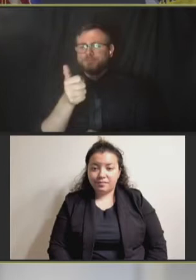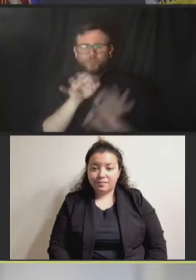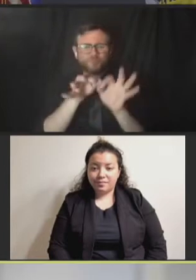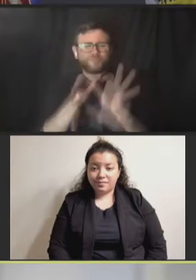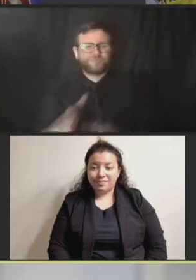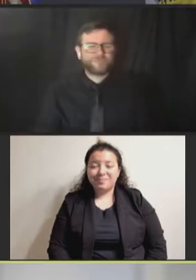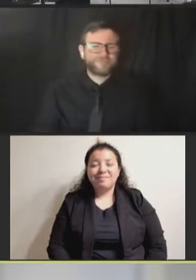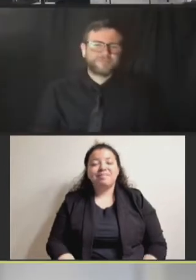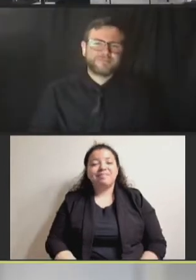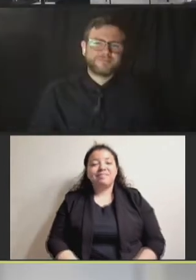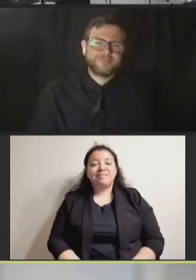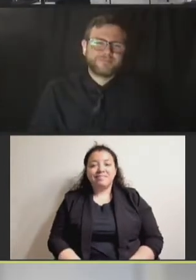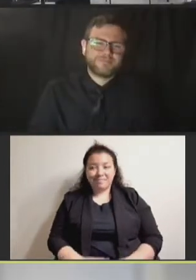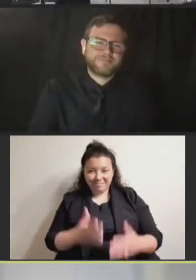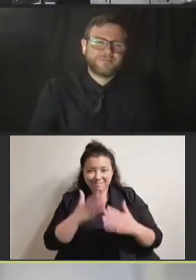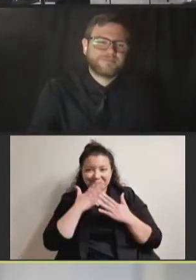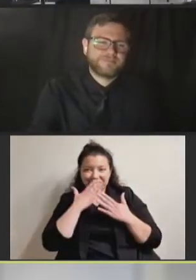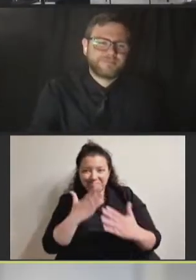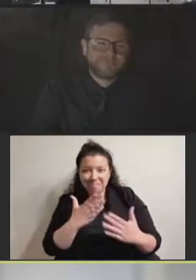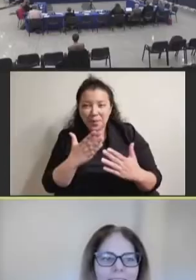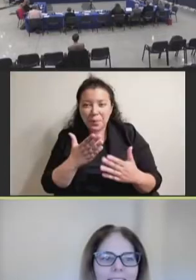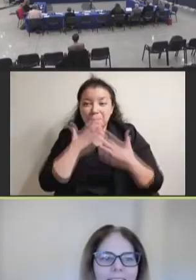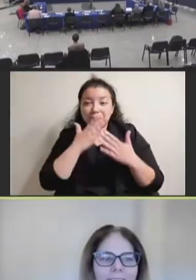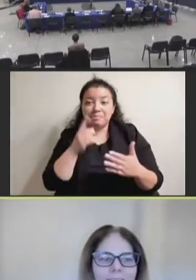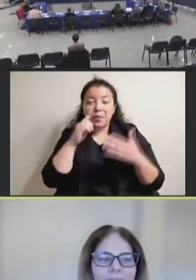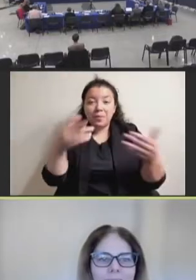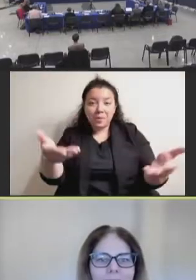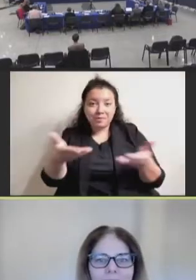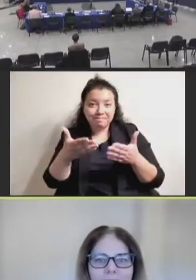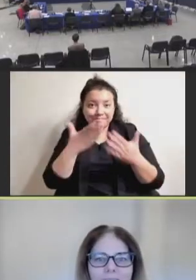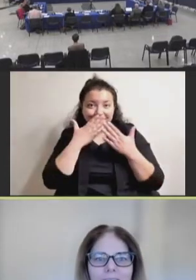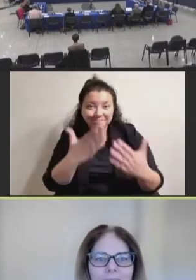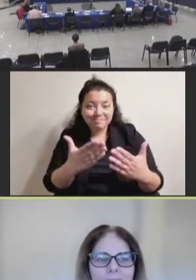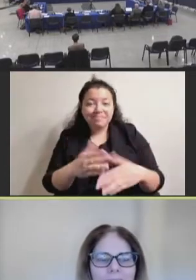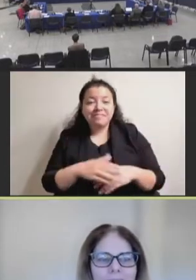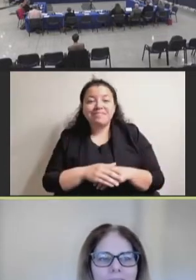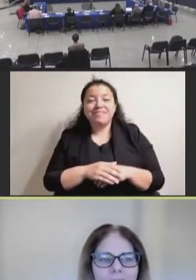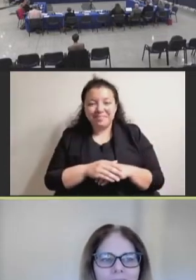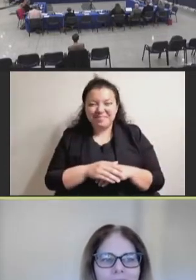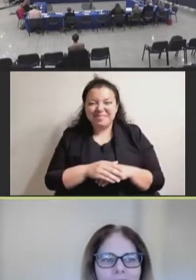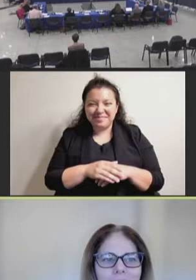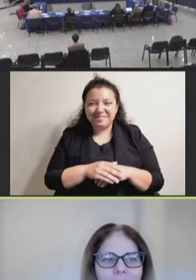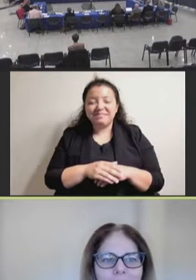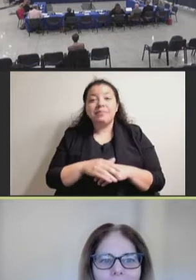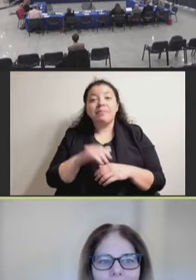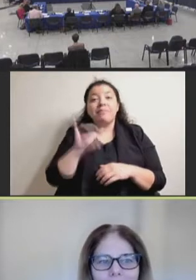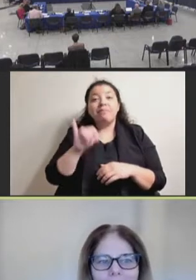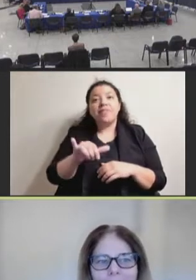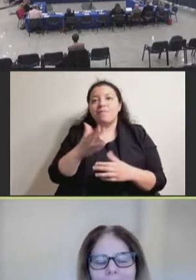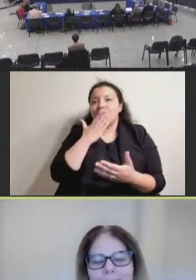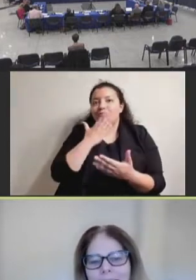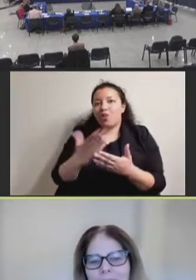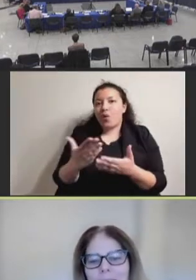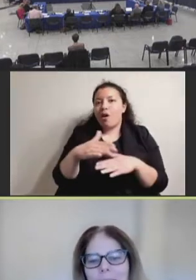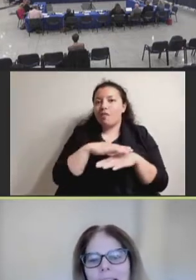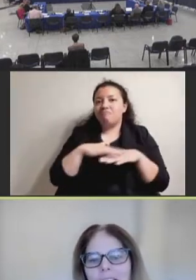Great, thank you. Thank you very much for the invitation. And that was really a nice introduction to what I'll be talking about